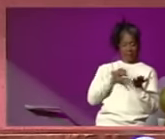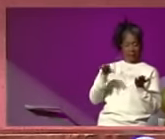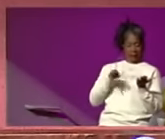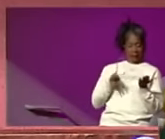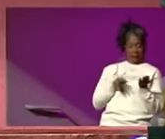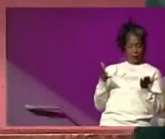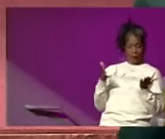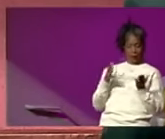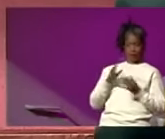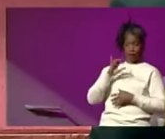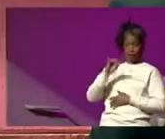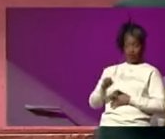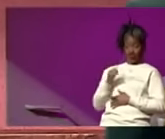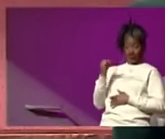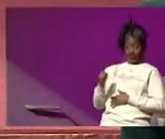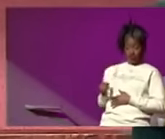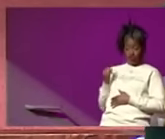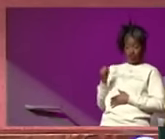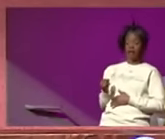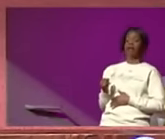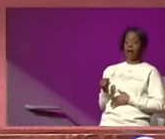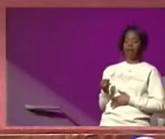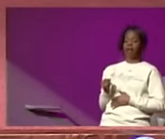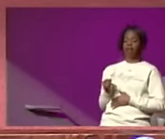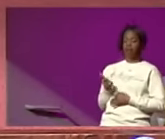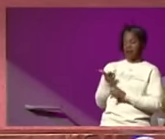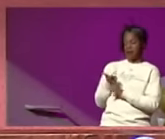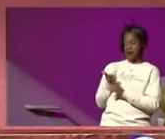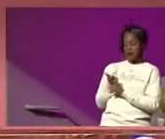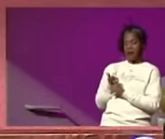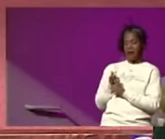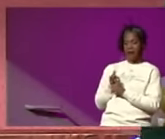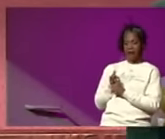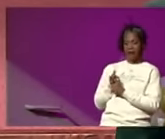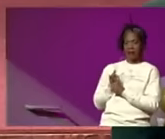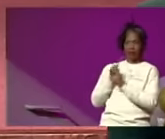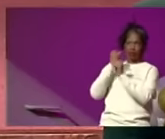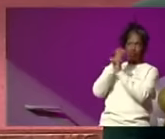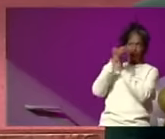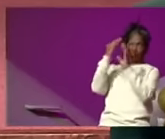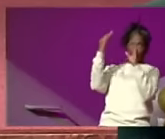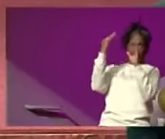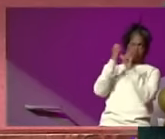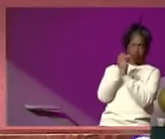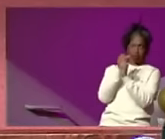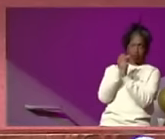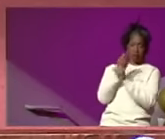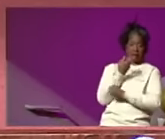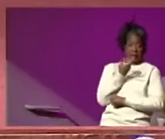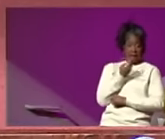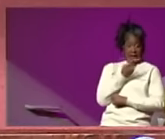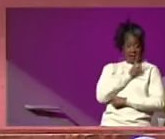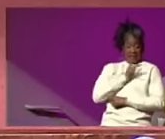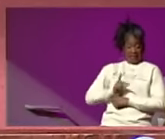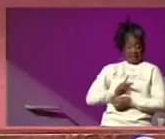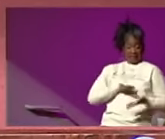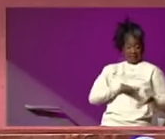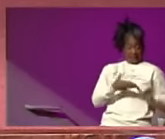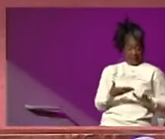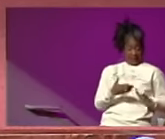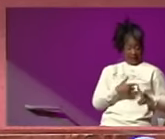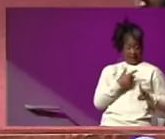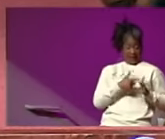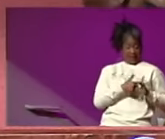Joseph receives a dream in Egypt. Herod's dead, leaves Egypt, heads back